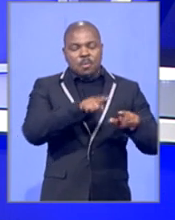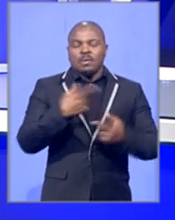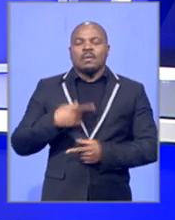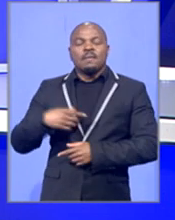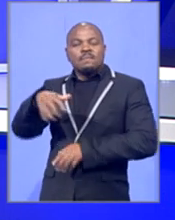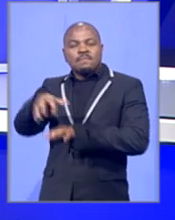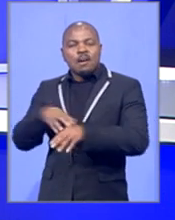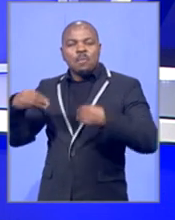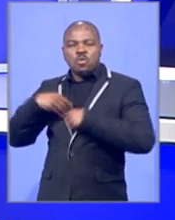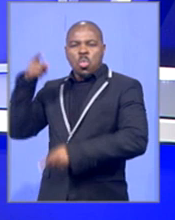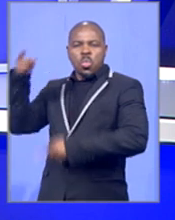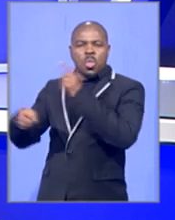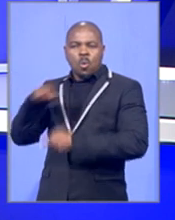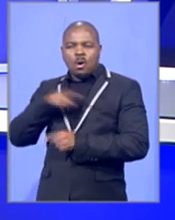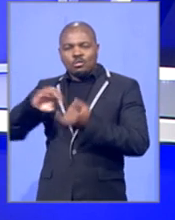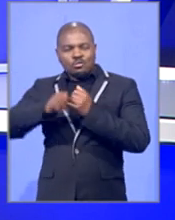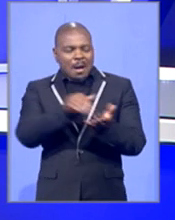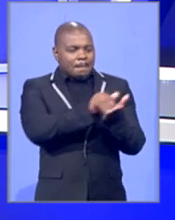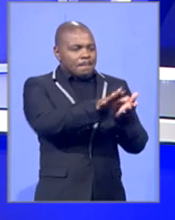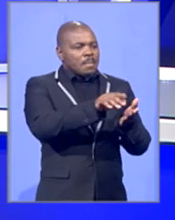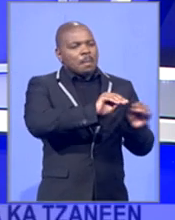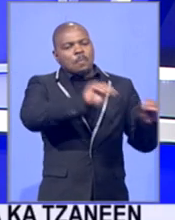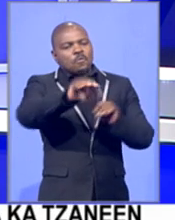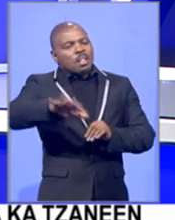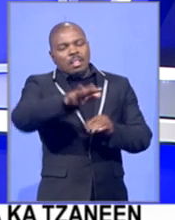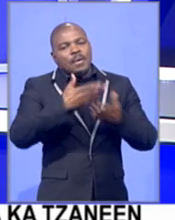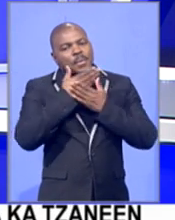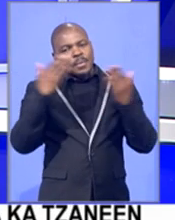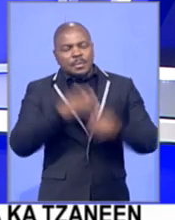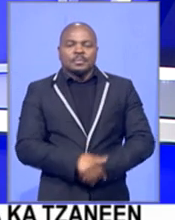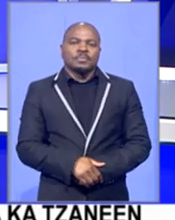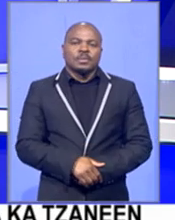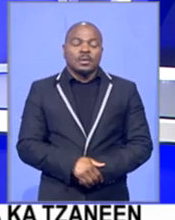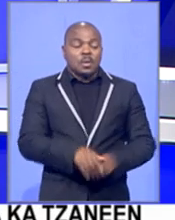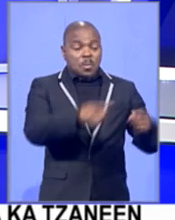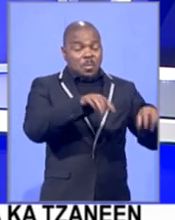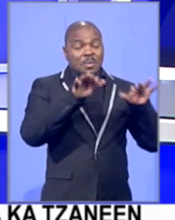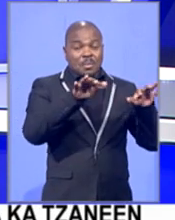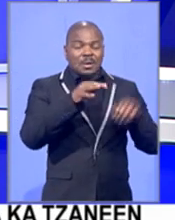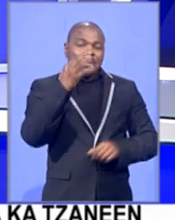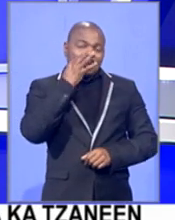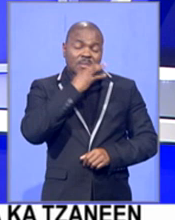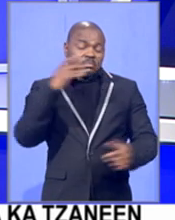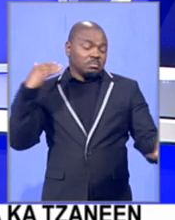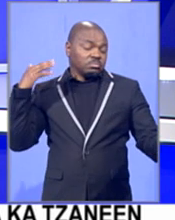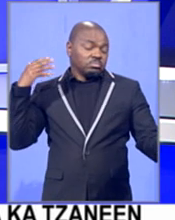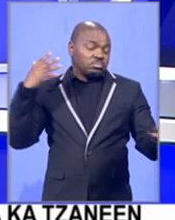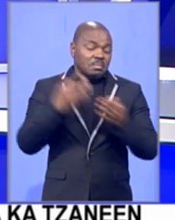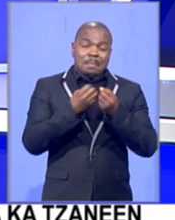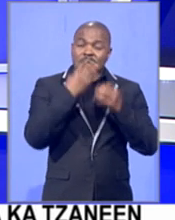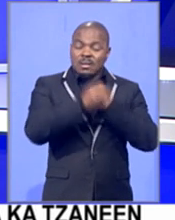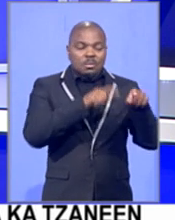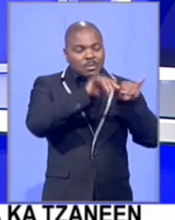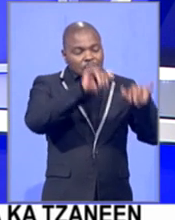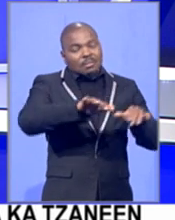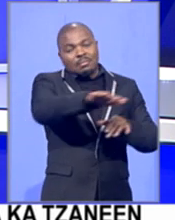polasa ka go leka go ba raka ntle le go ba neya lefelo le lengwe la bodulo. Badudi ba re ke sebaka sa mengwaga e mentšhi ba